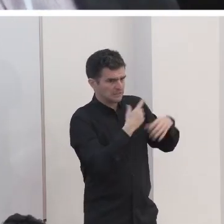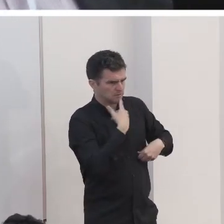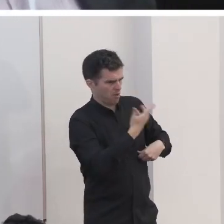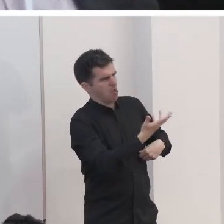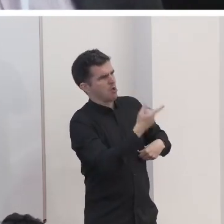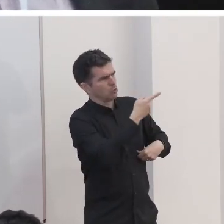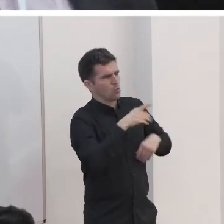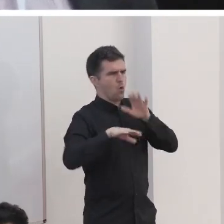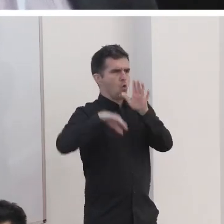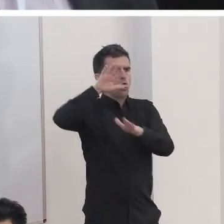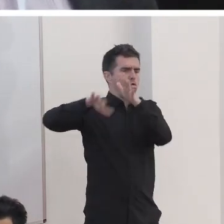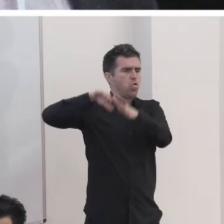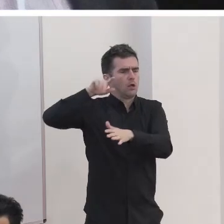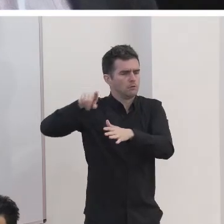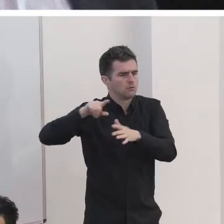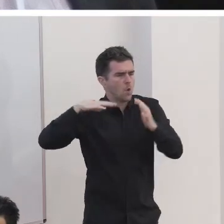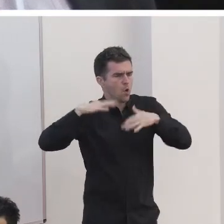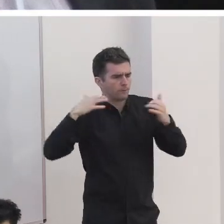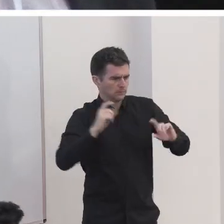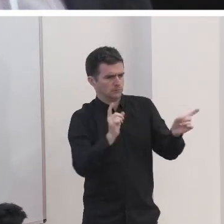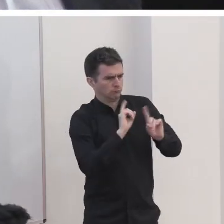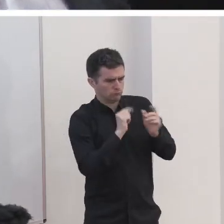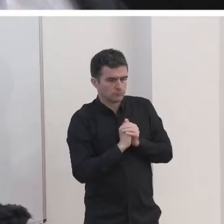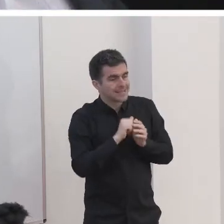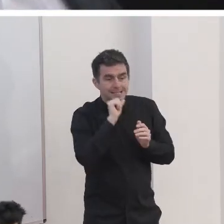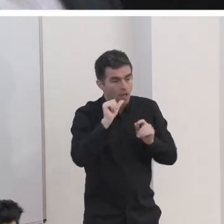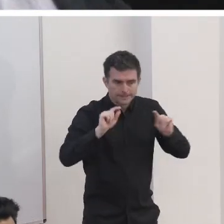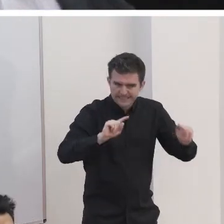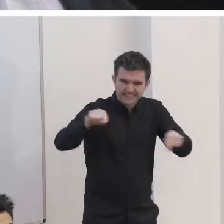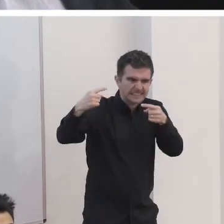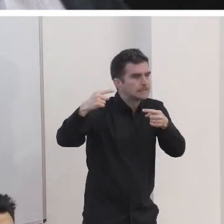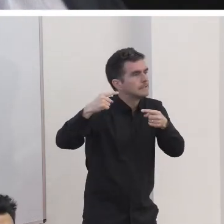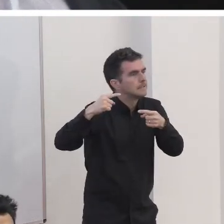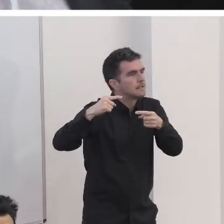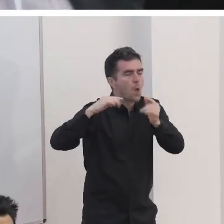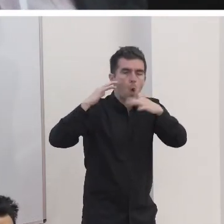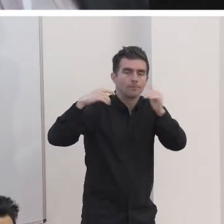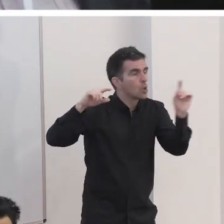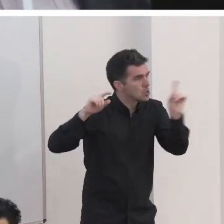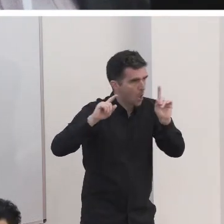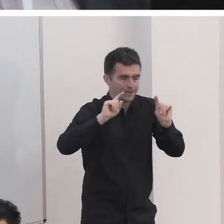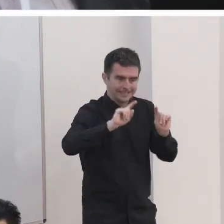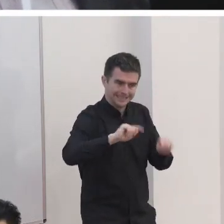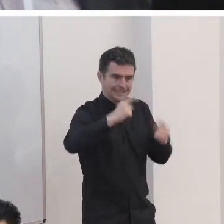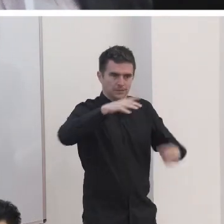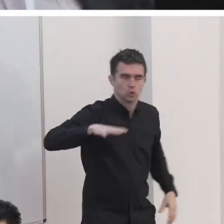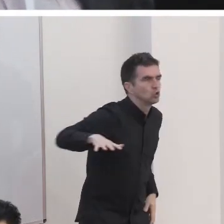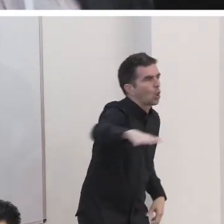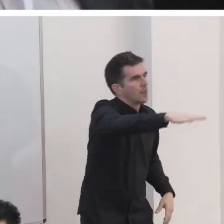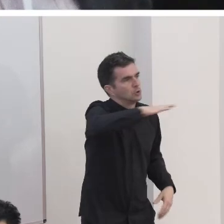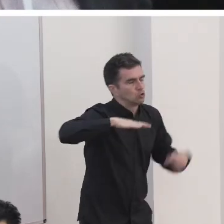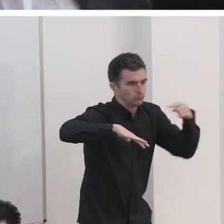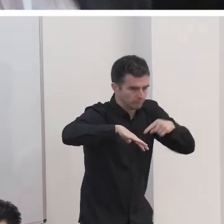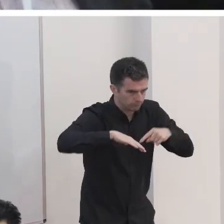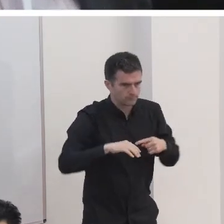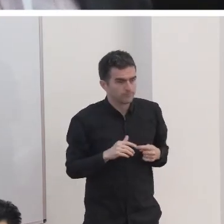his presence, just one move, for something that they have been struggling with for over 6 months, they just